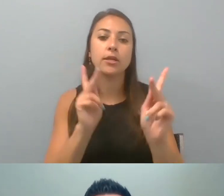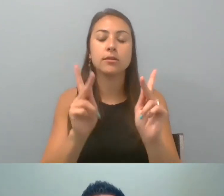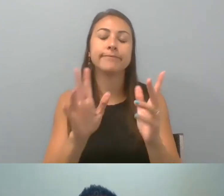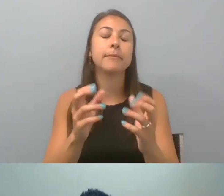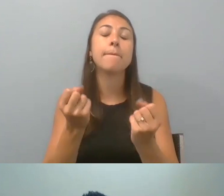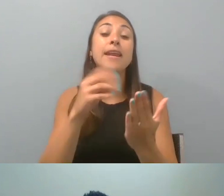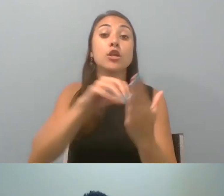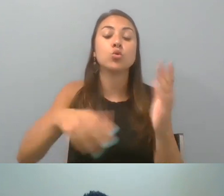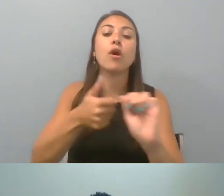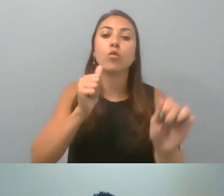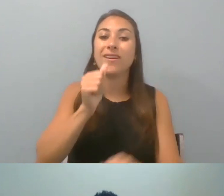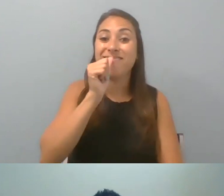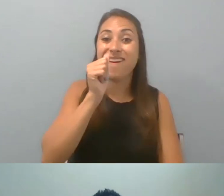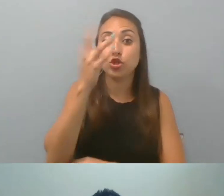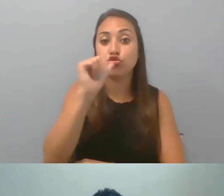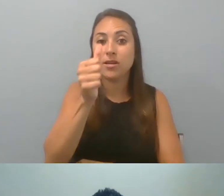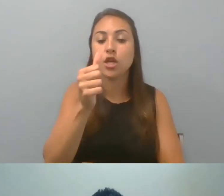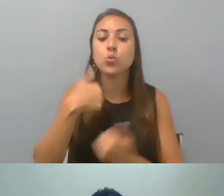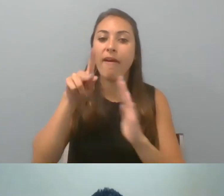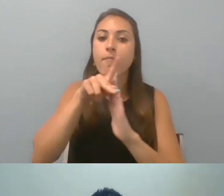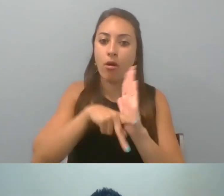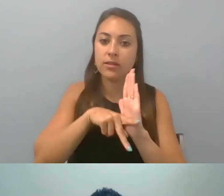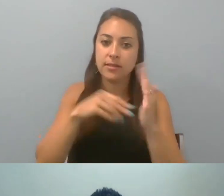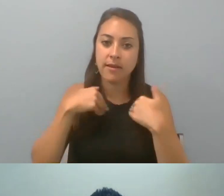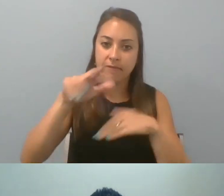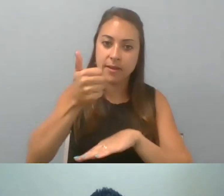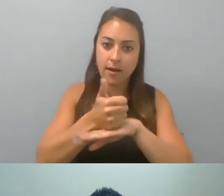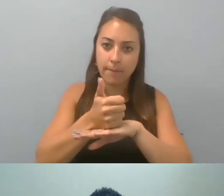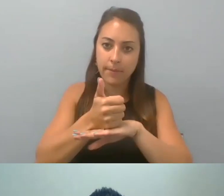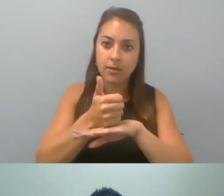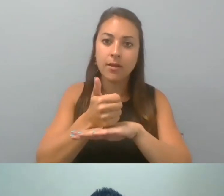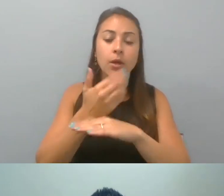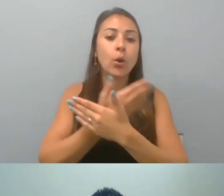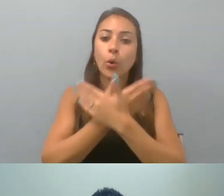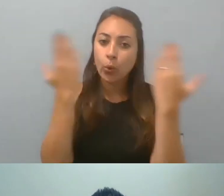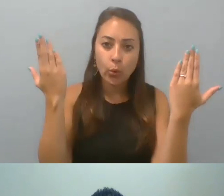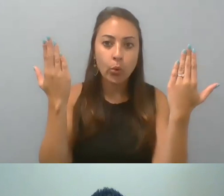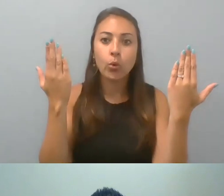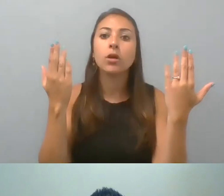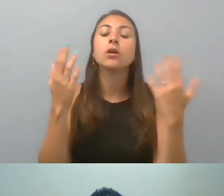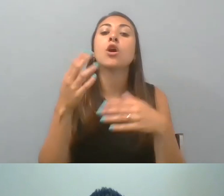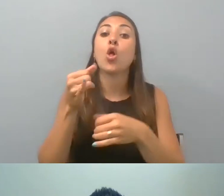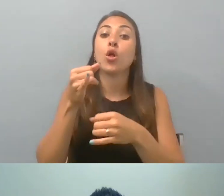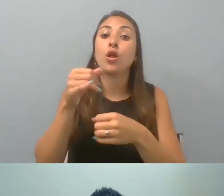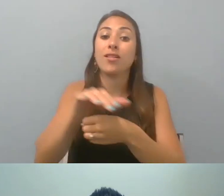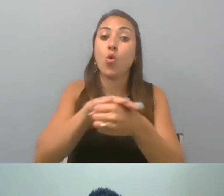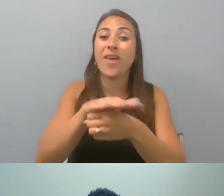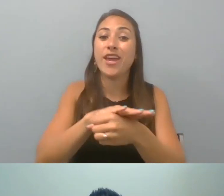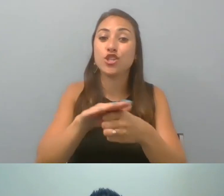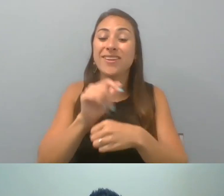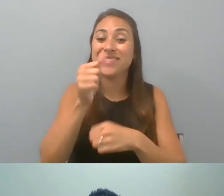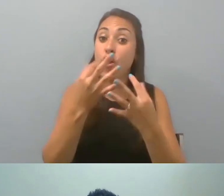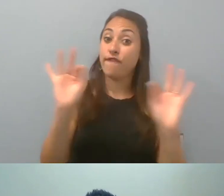around how we engage with those products. None of our locations are peanut and tree nut free. So we do like to